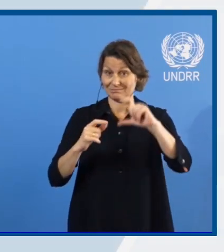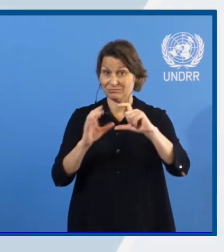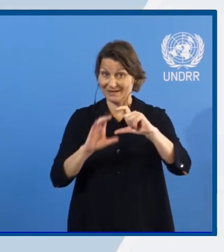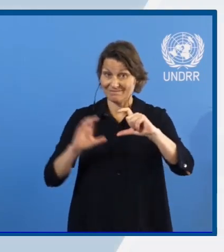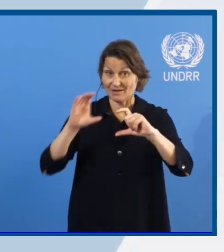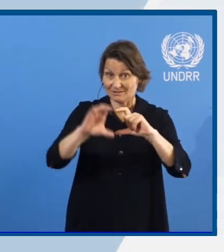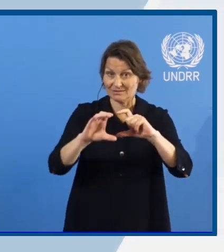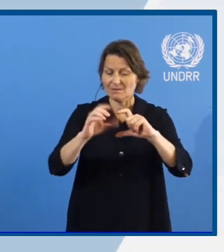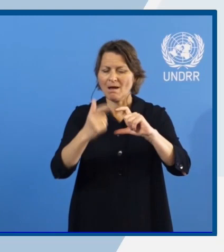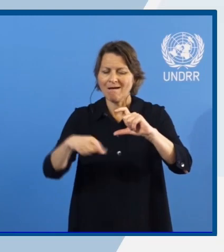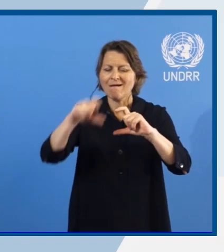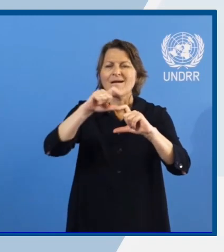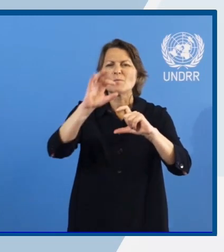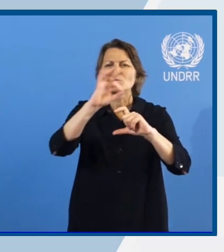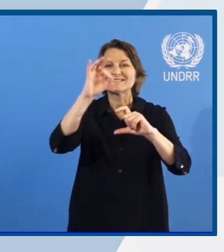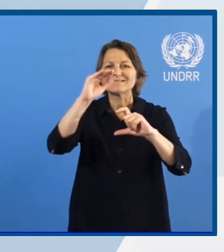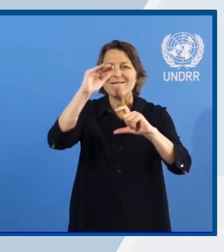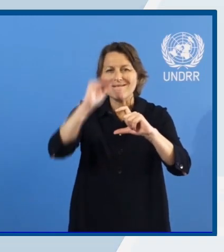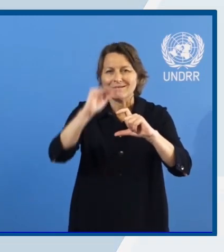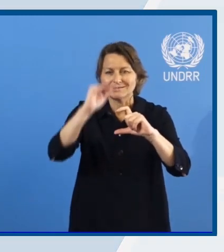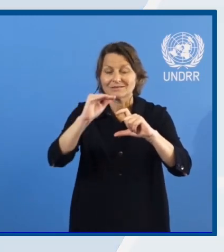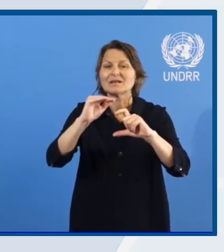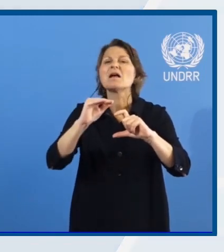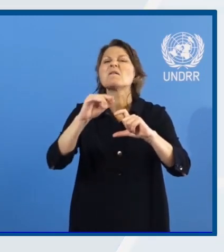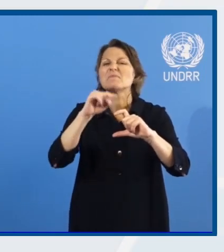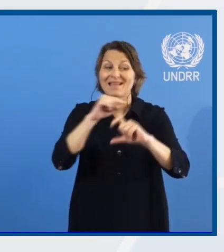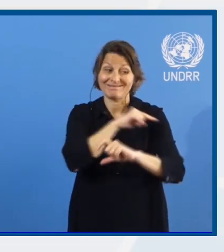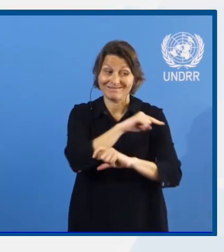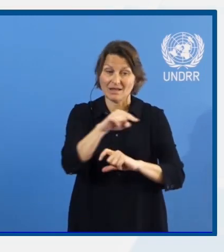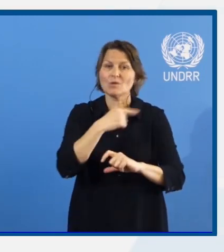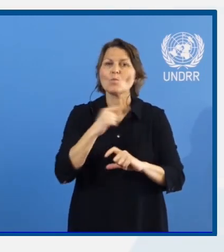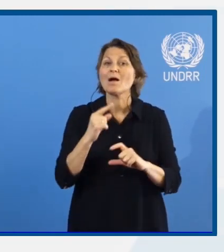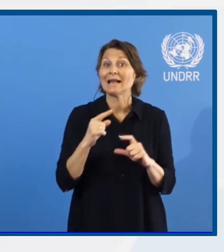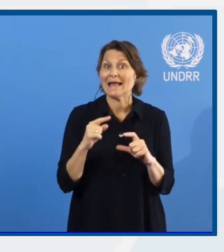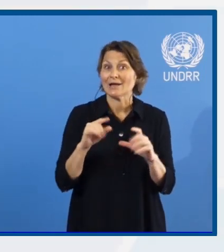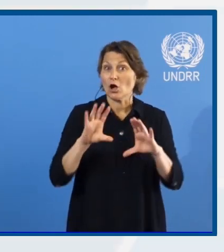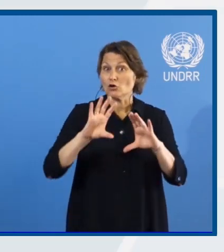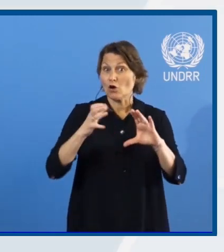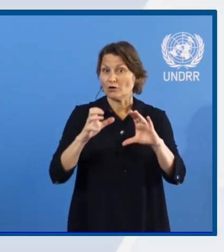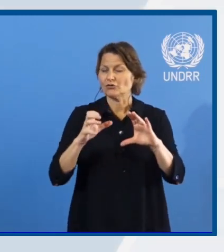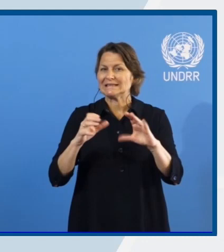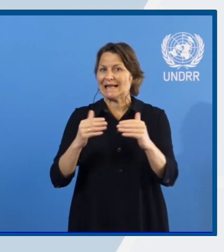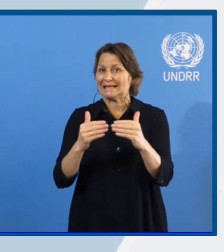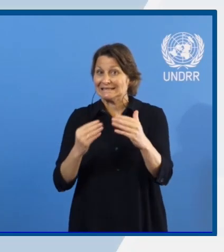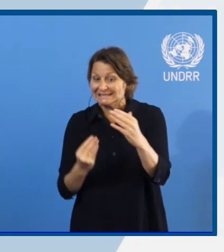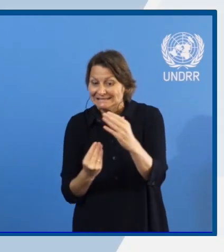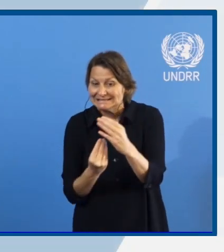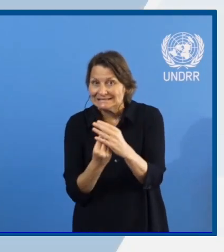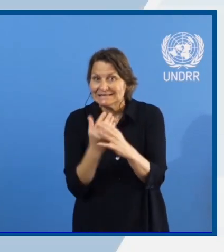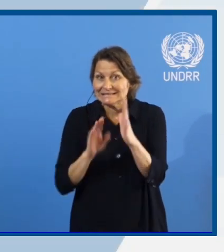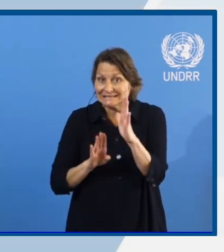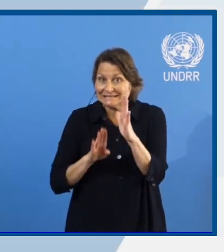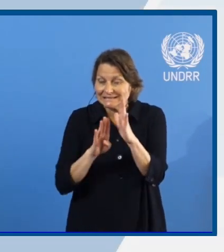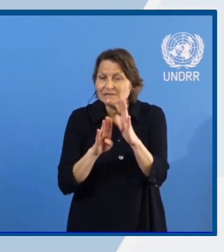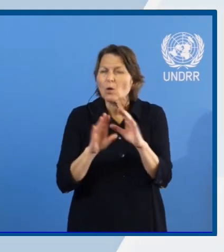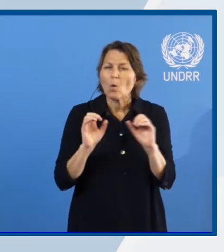as a way to free up some financing for emerging countries to invest in DRR. I think the